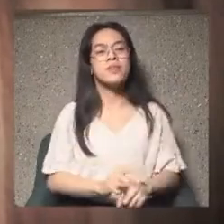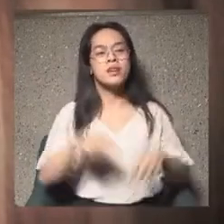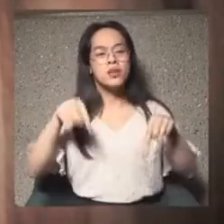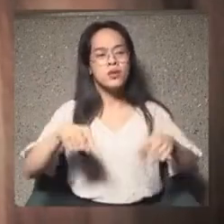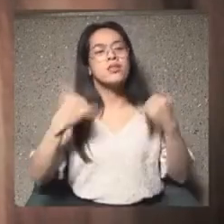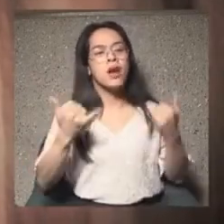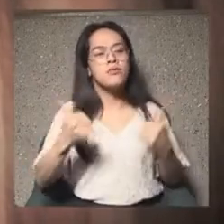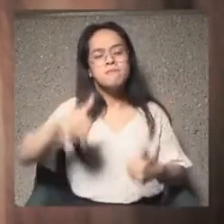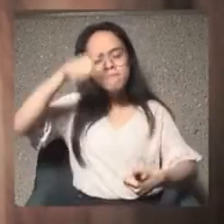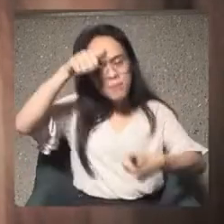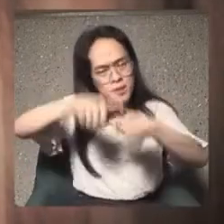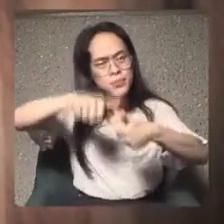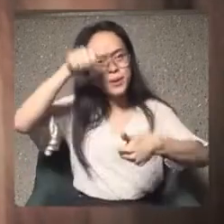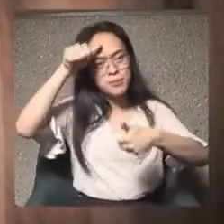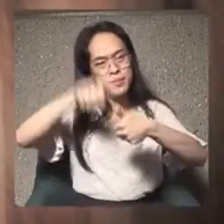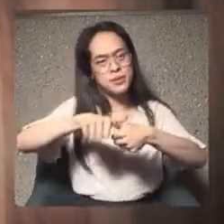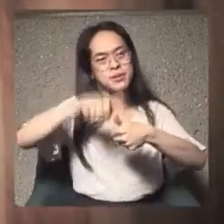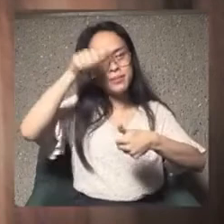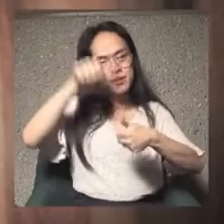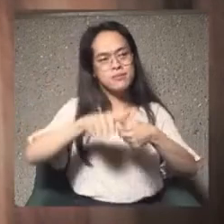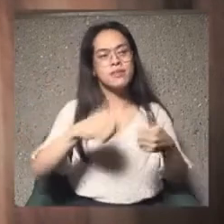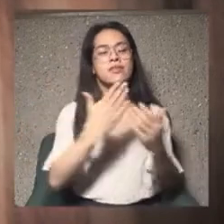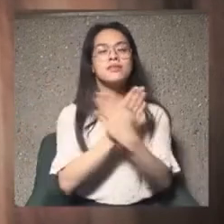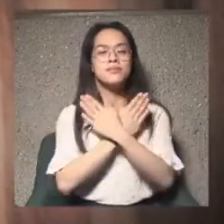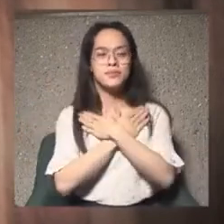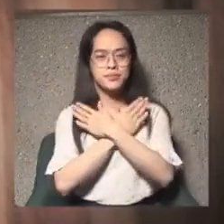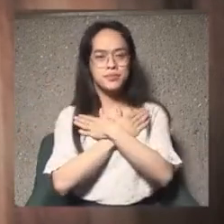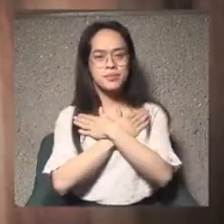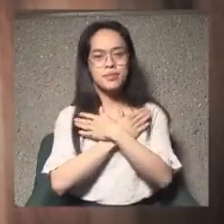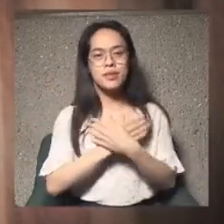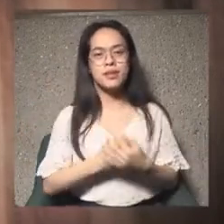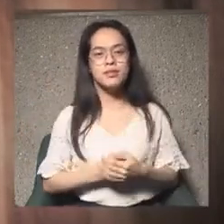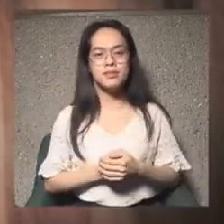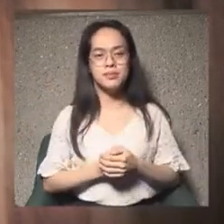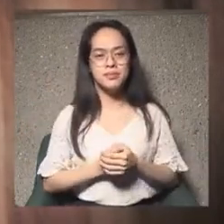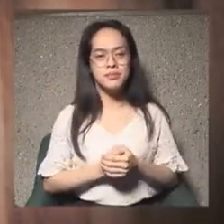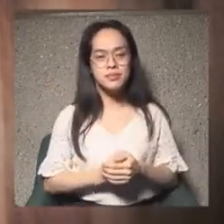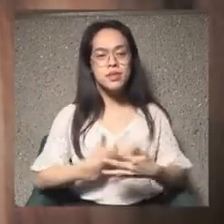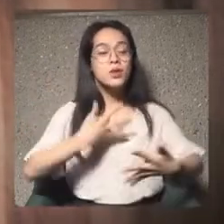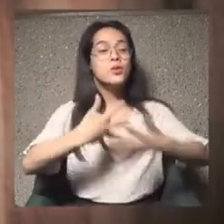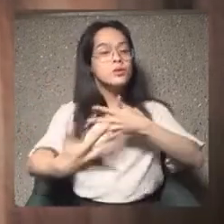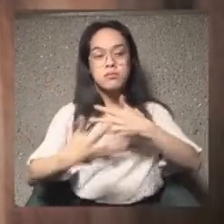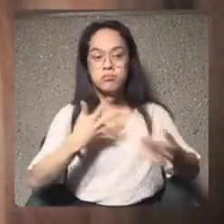me. Even if I want to run away from you.